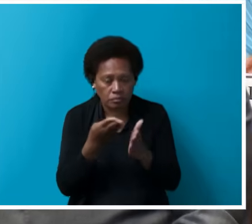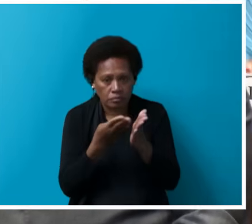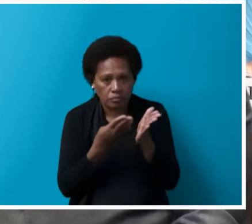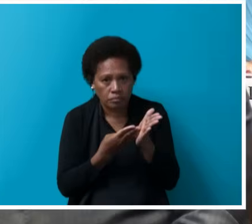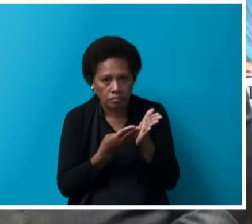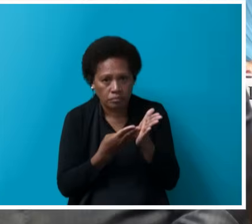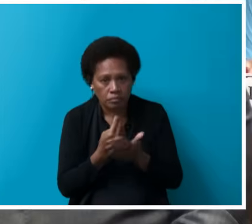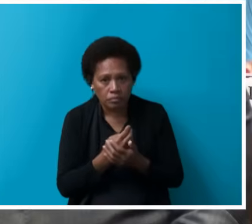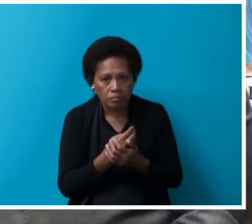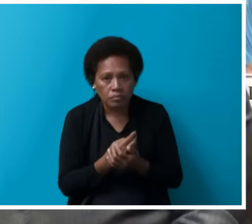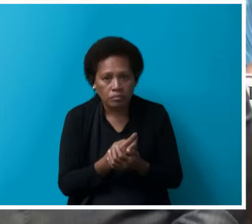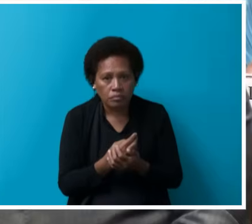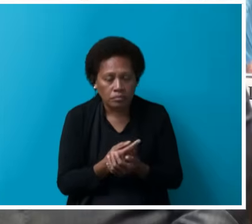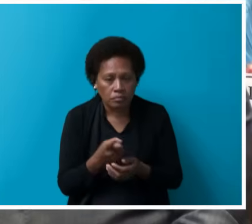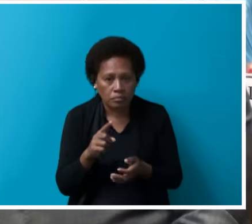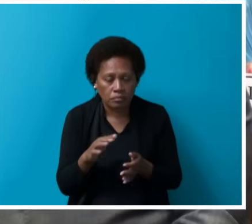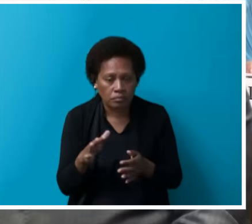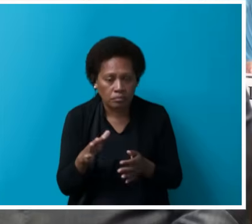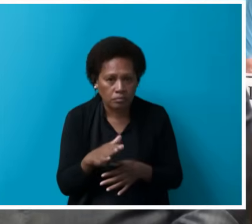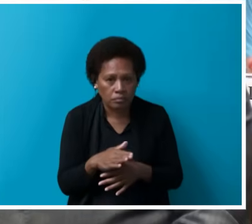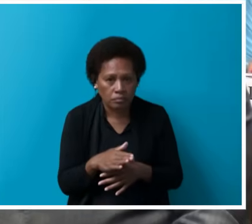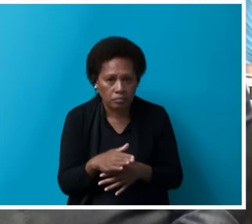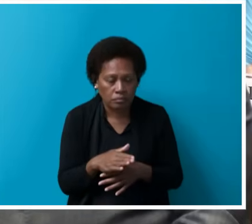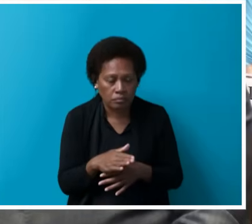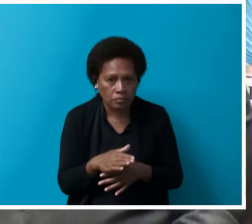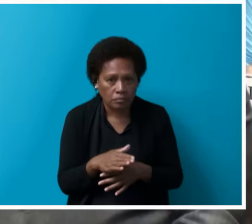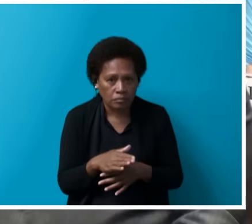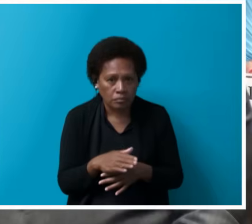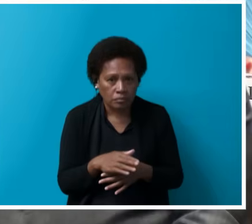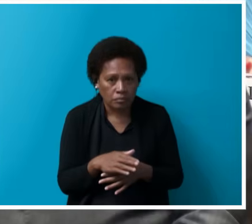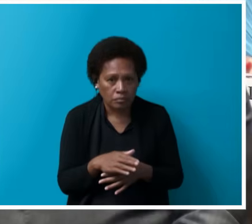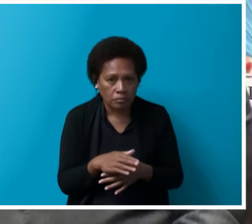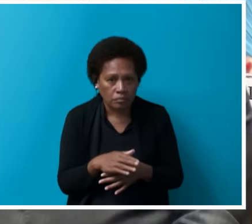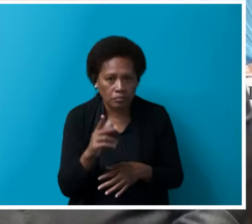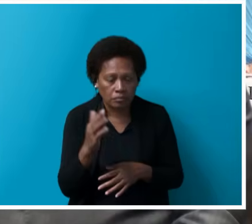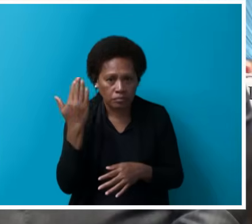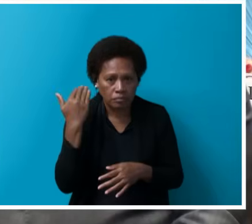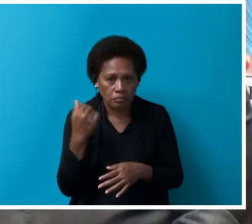And all of them, for the last 2 years,